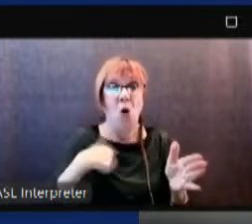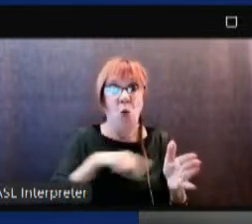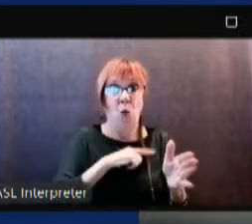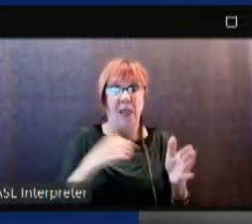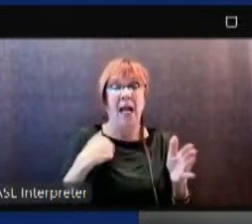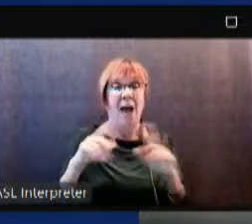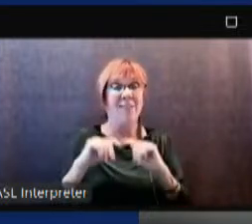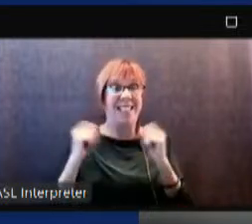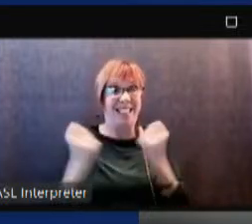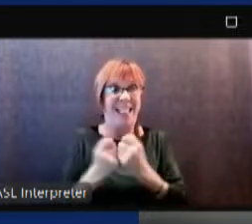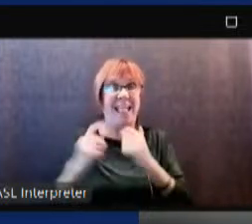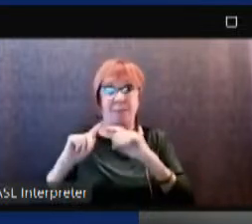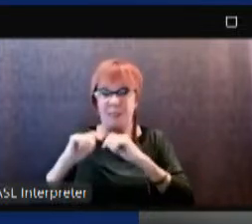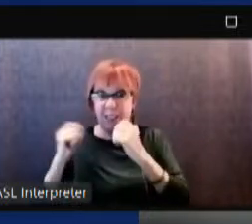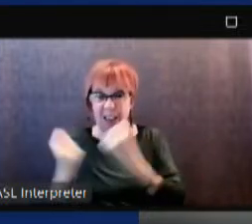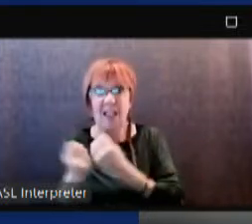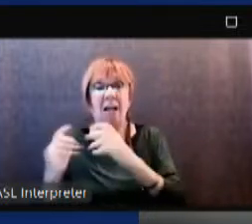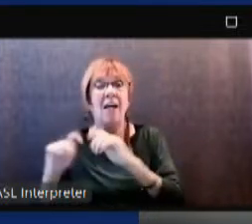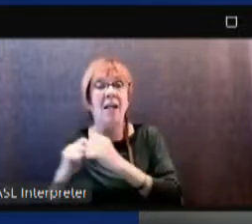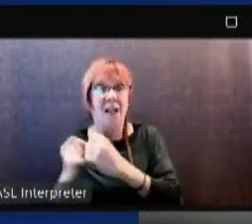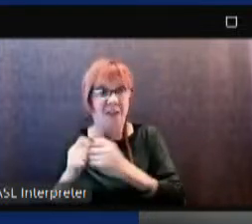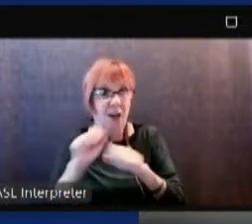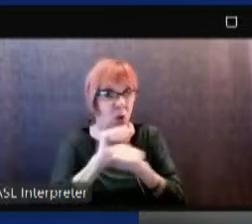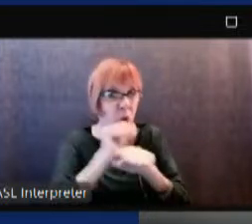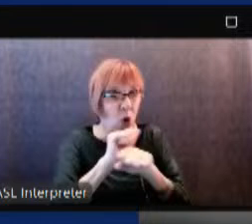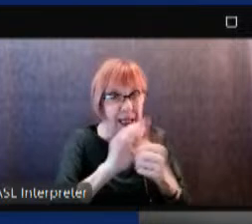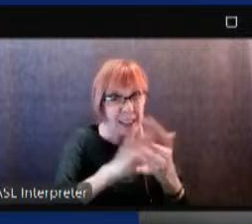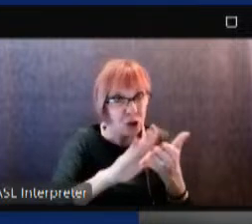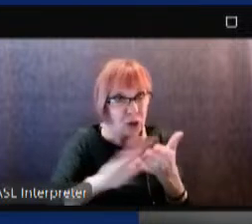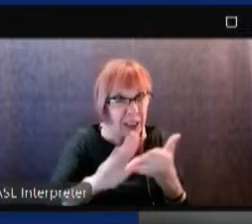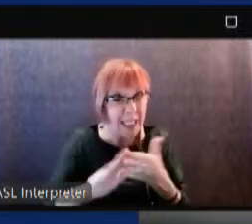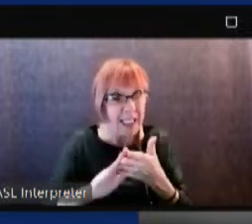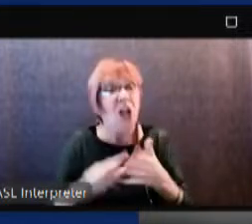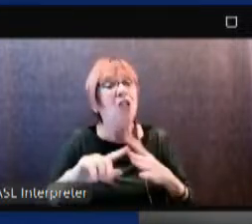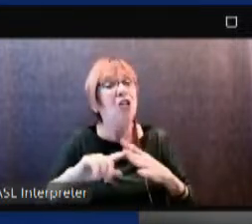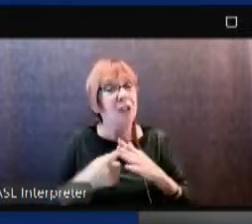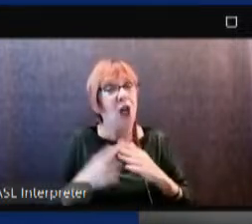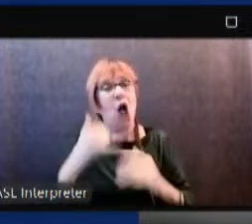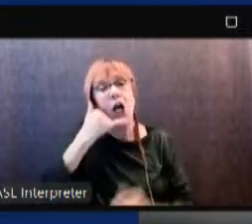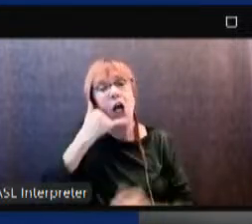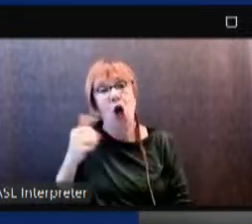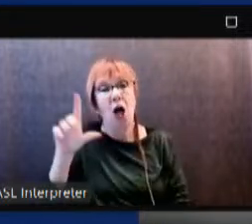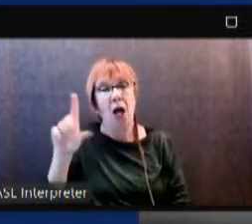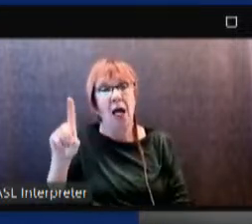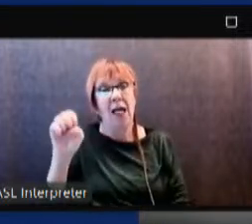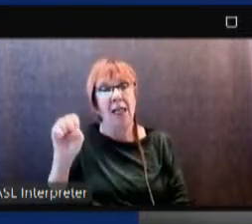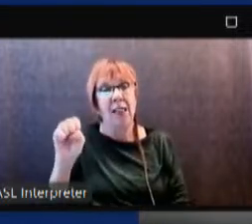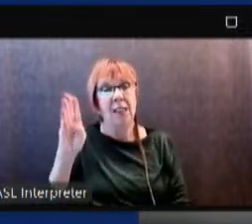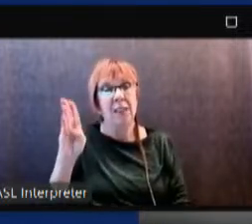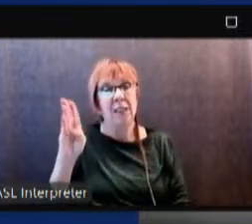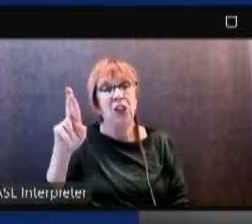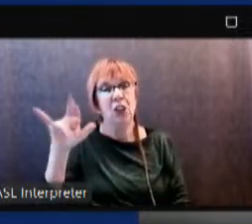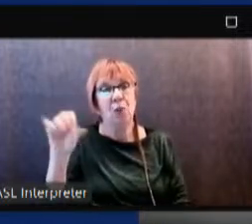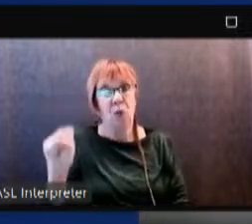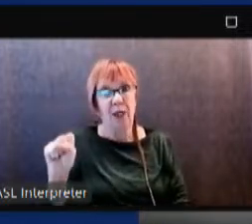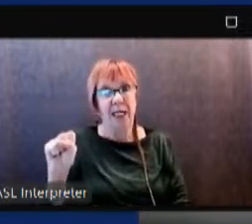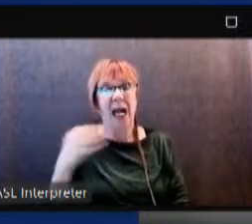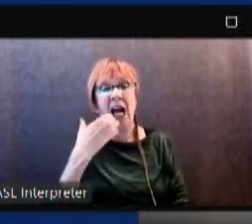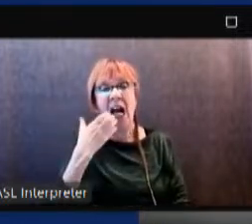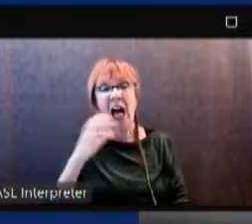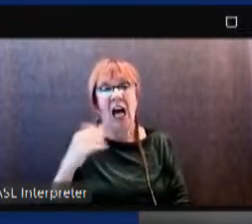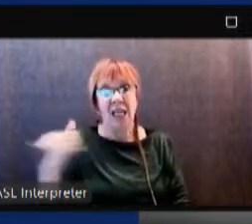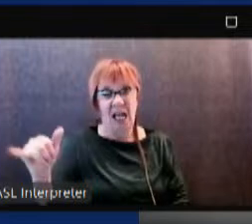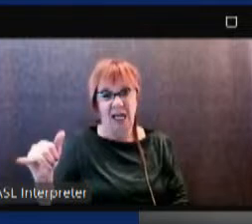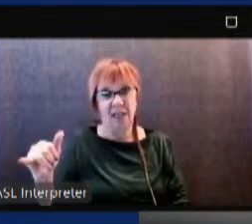to do that and to make sure that that's done properly. So start with the debris hotline and we'll route those that request properly.